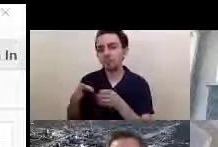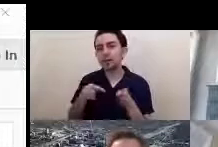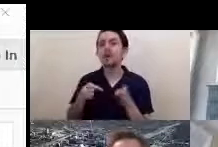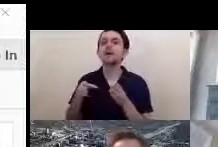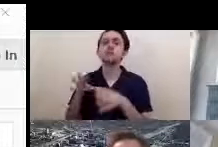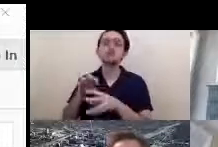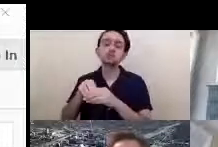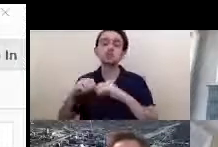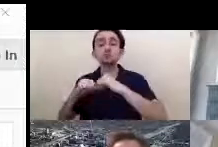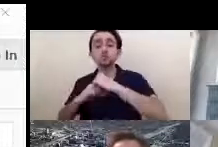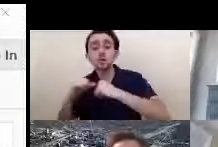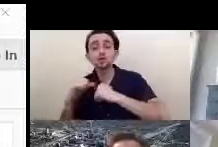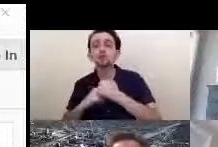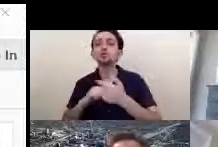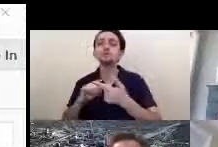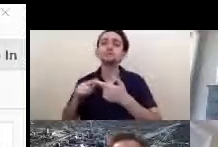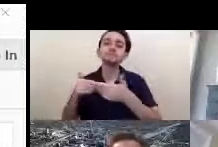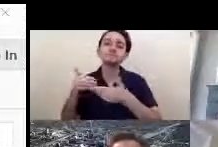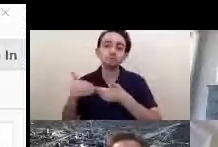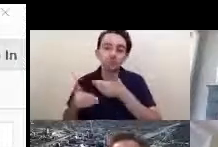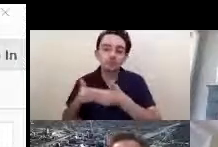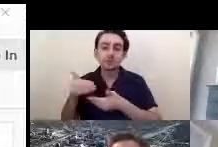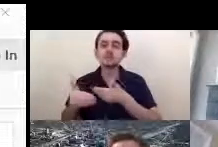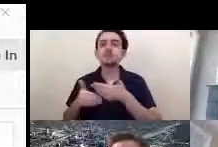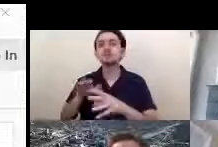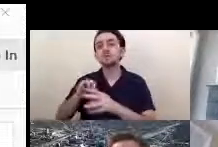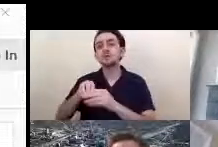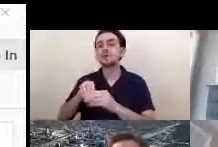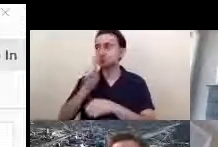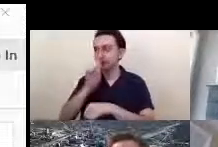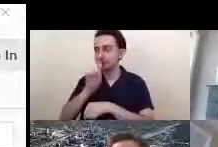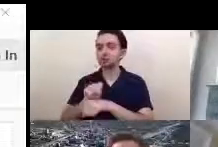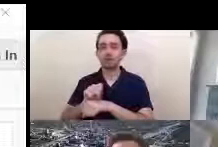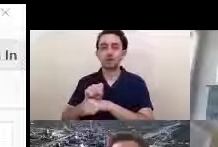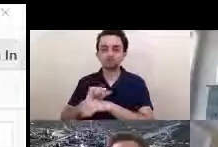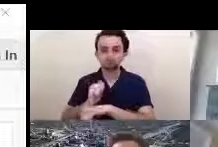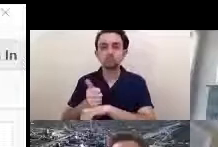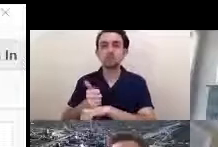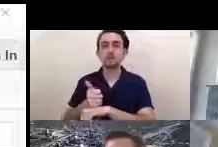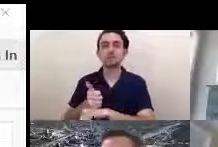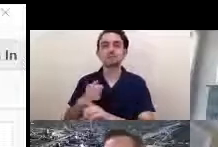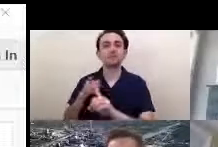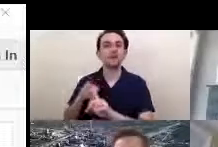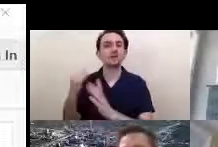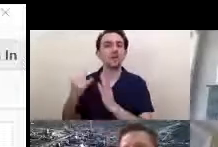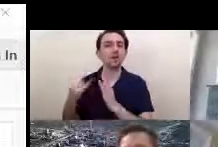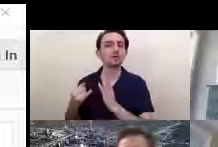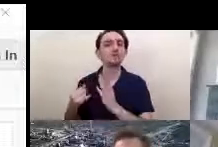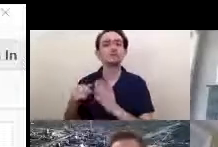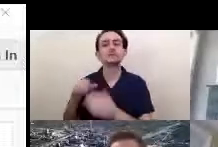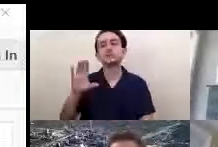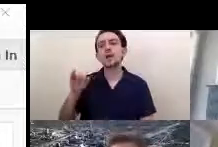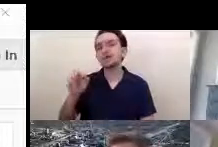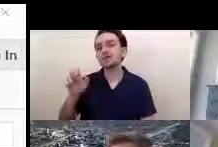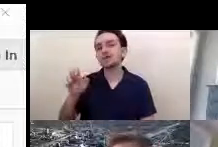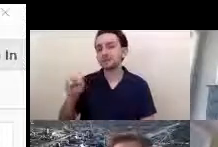and processes for actually setting up or establishing the Arts Commission. So after